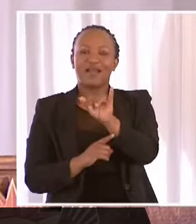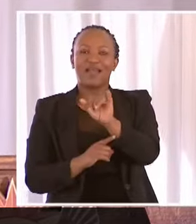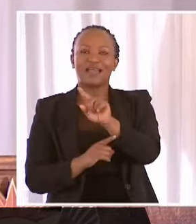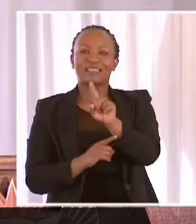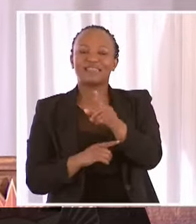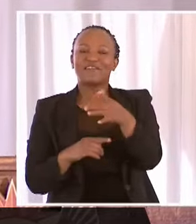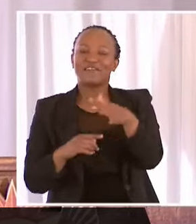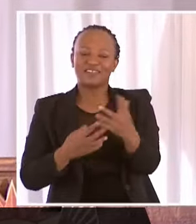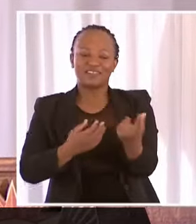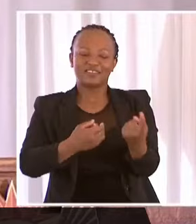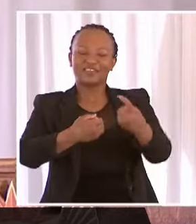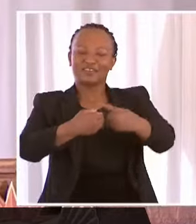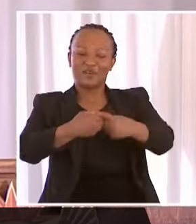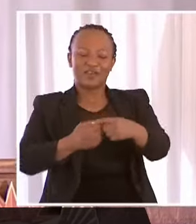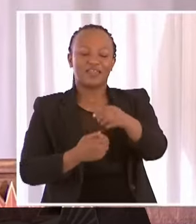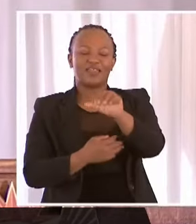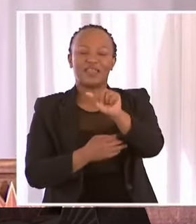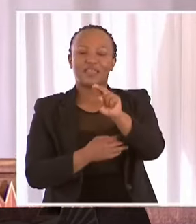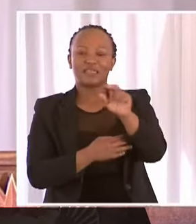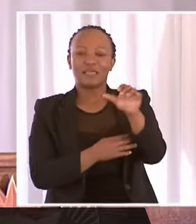ANC branch.